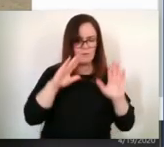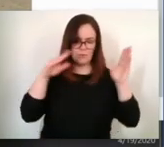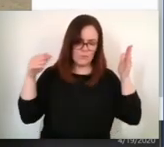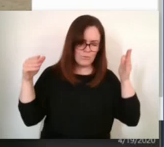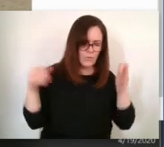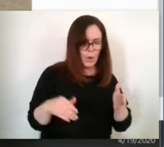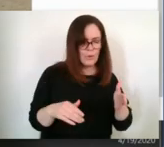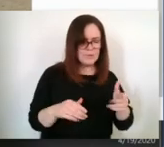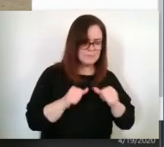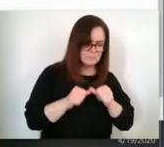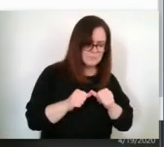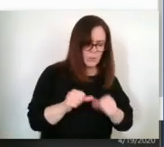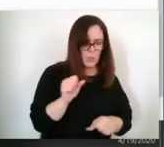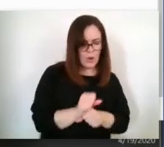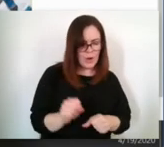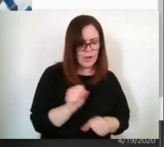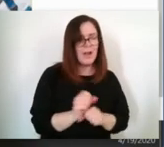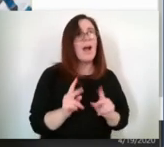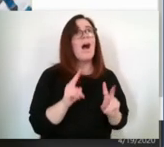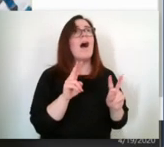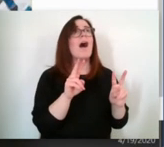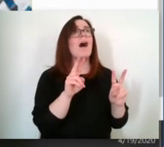spotlight.